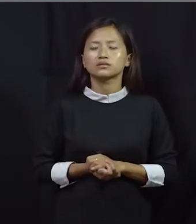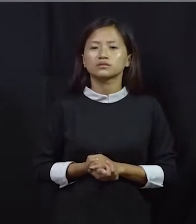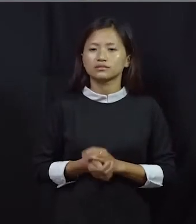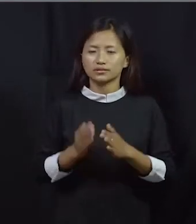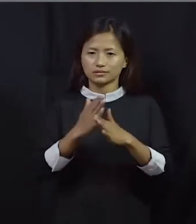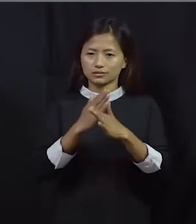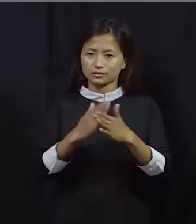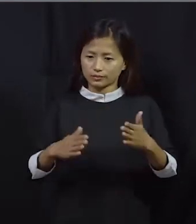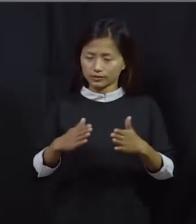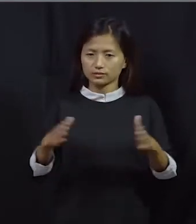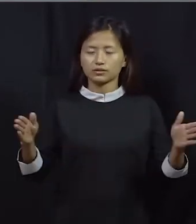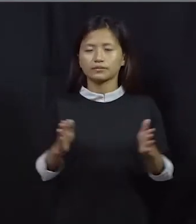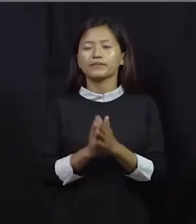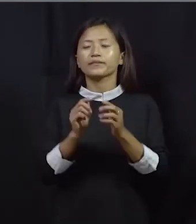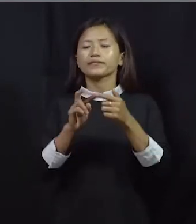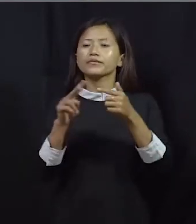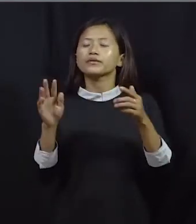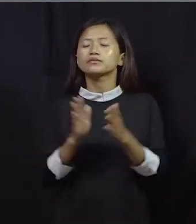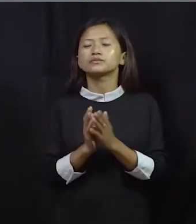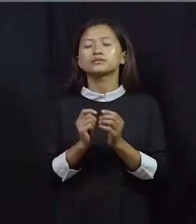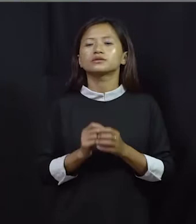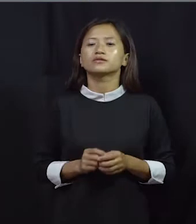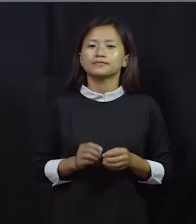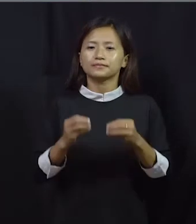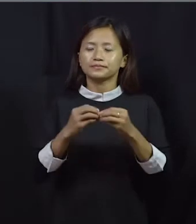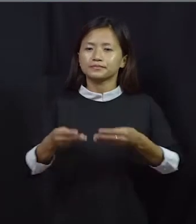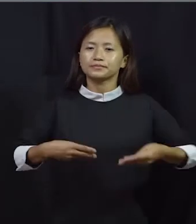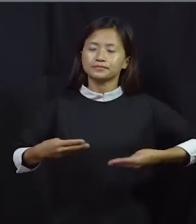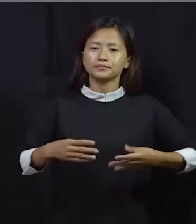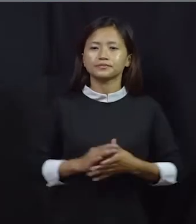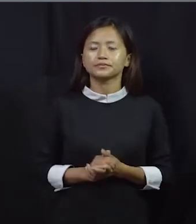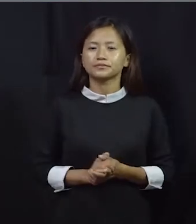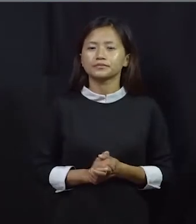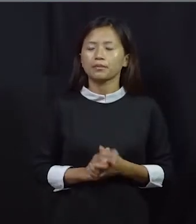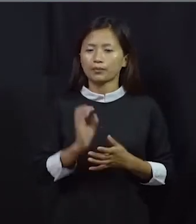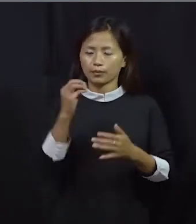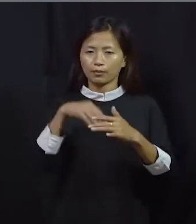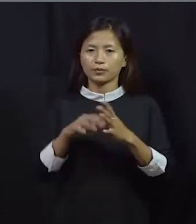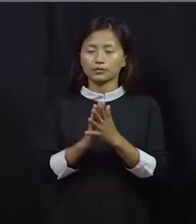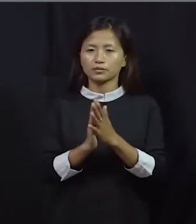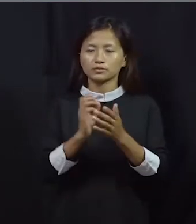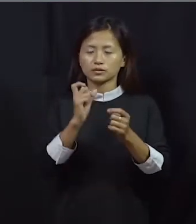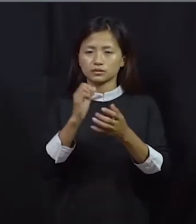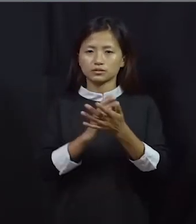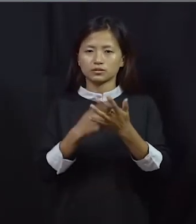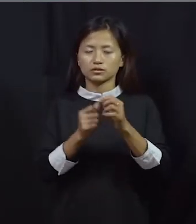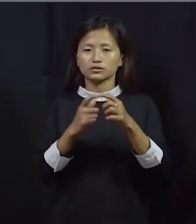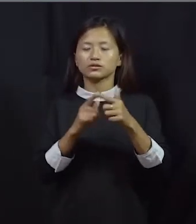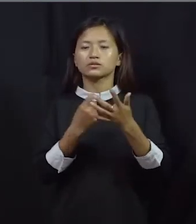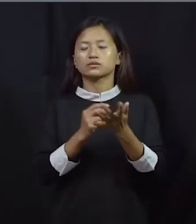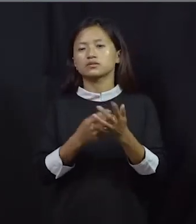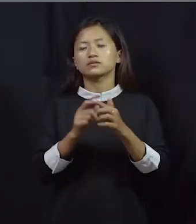separate type of business. And also firm's name is that the nomenclature that the